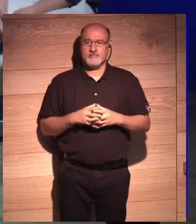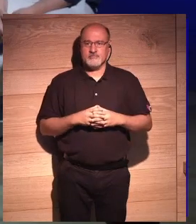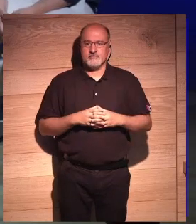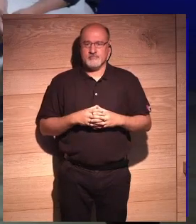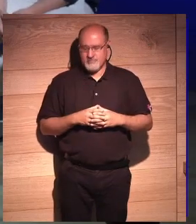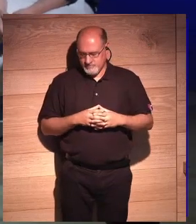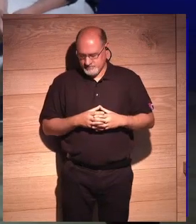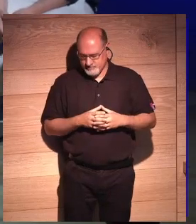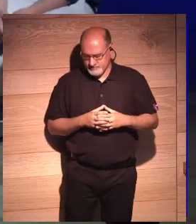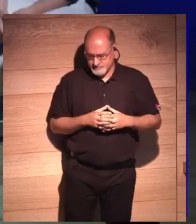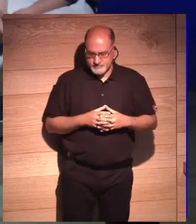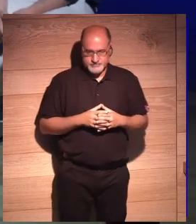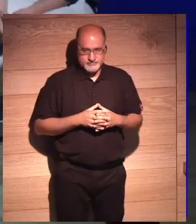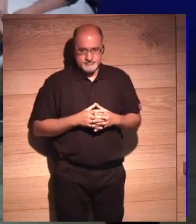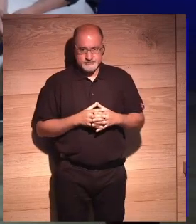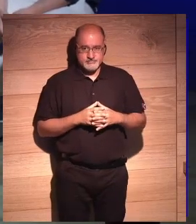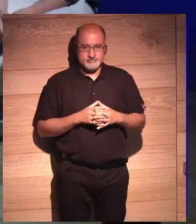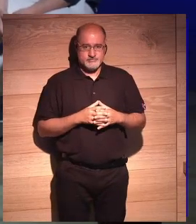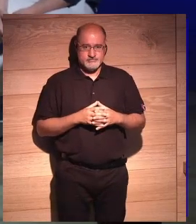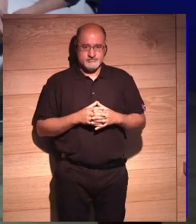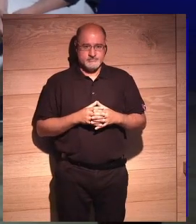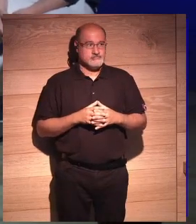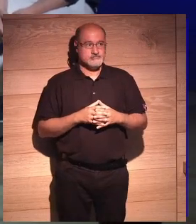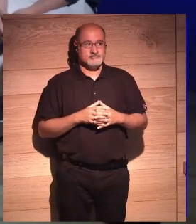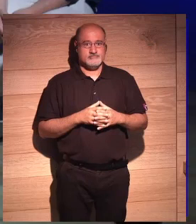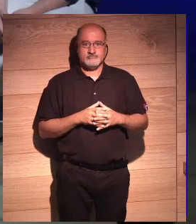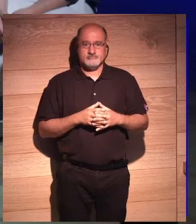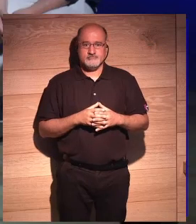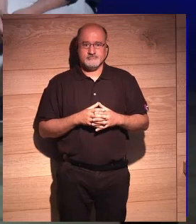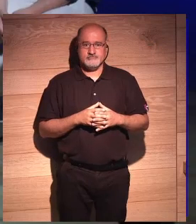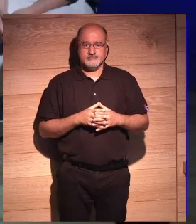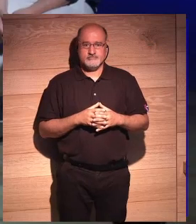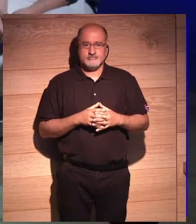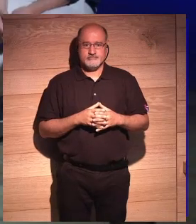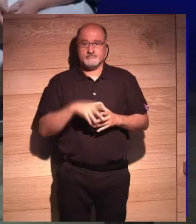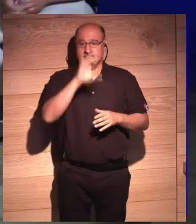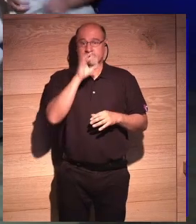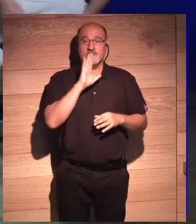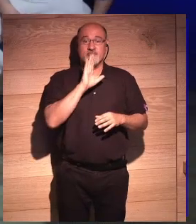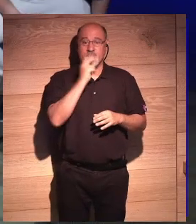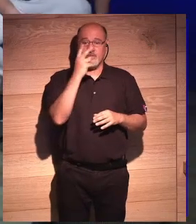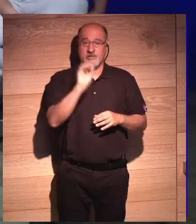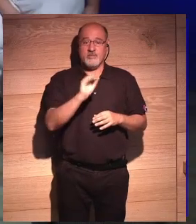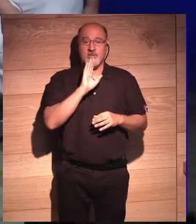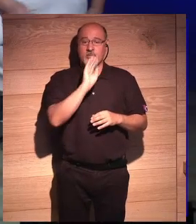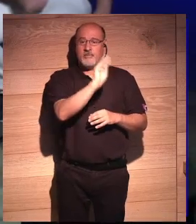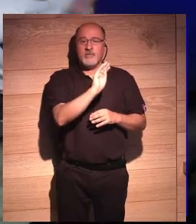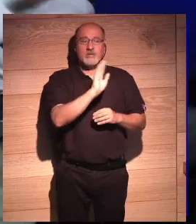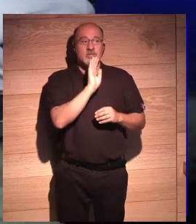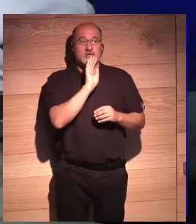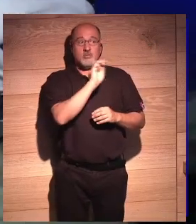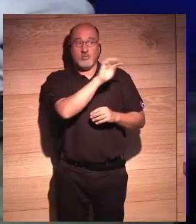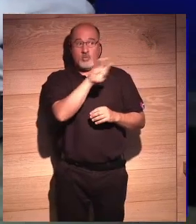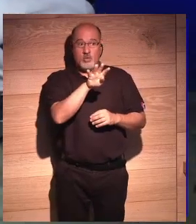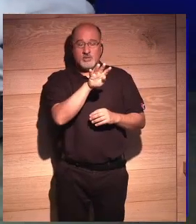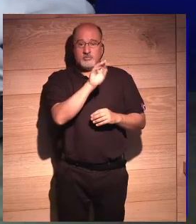immersive. So more questions? There are a couple of questions. Hello.